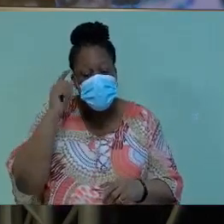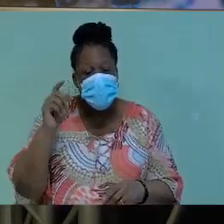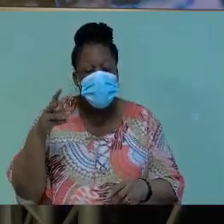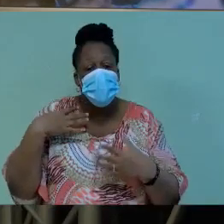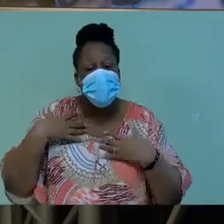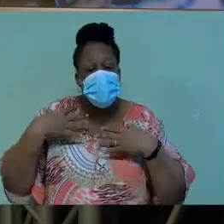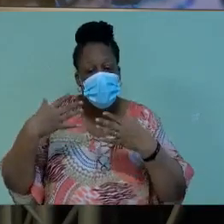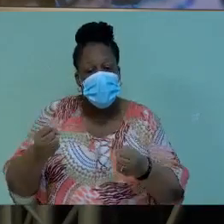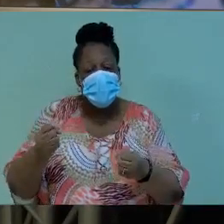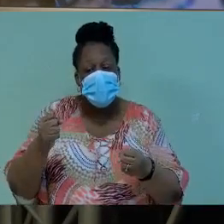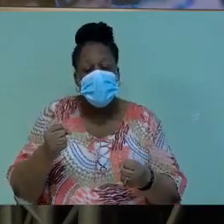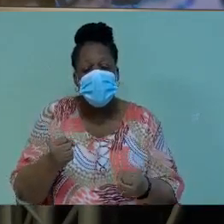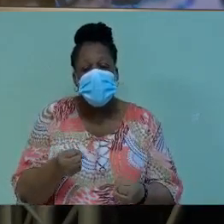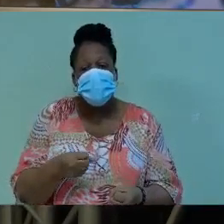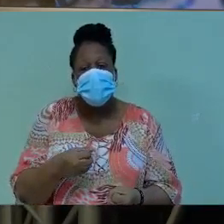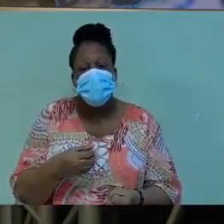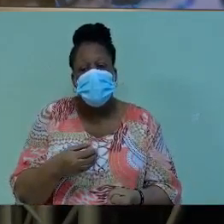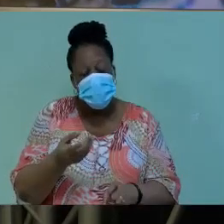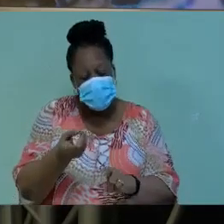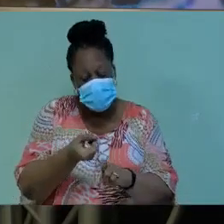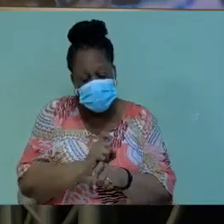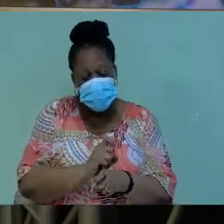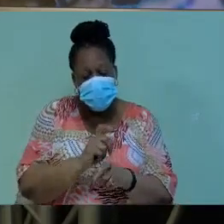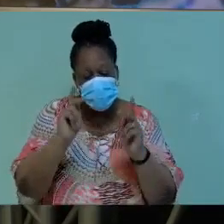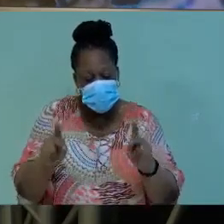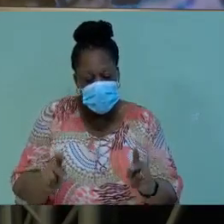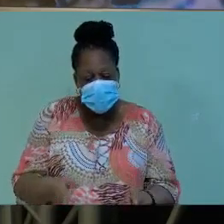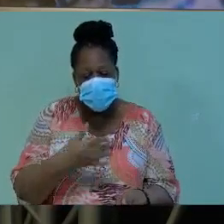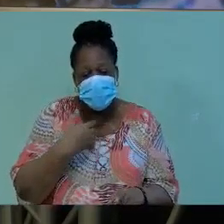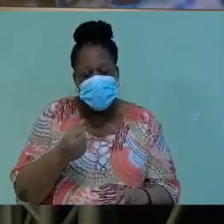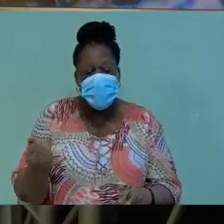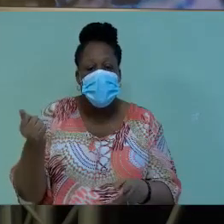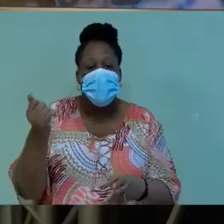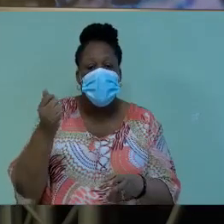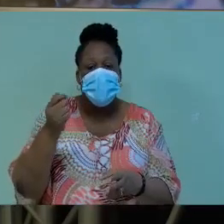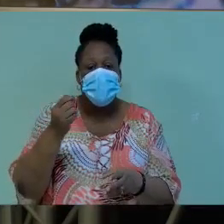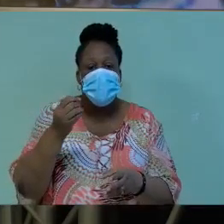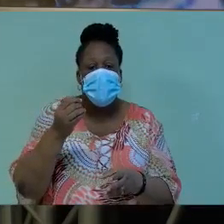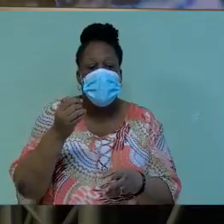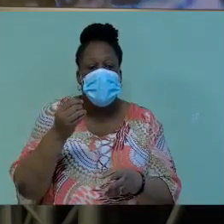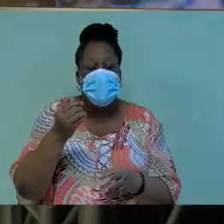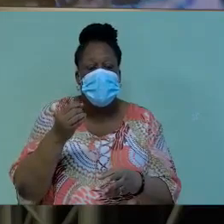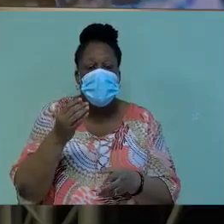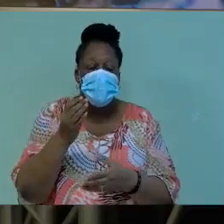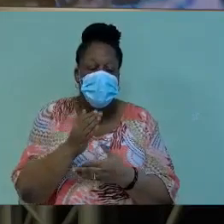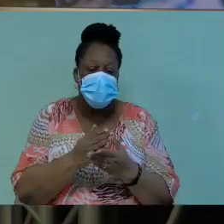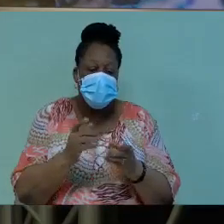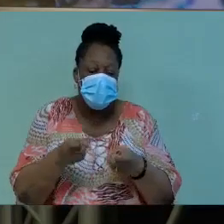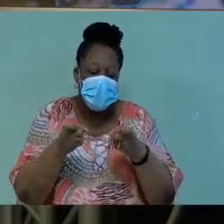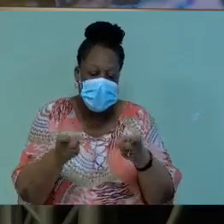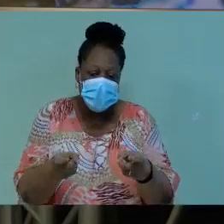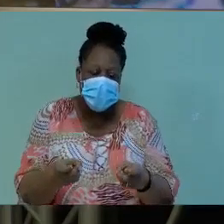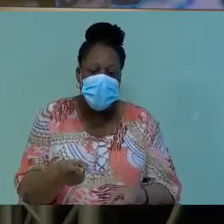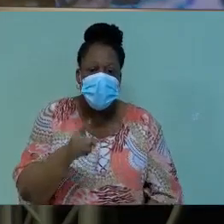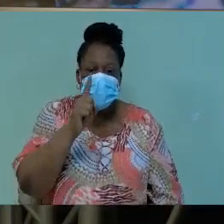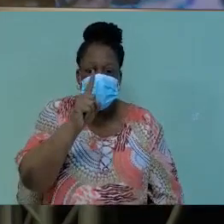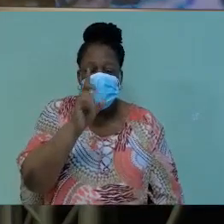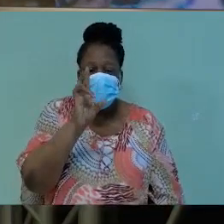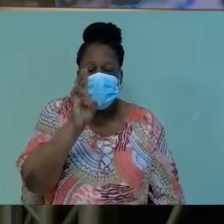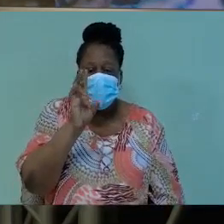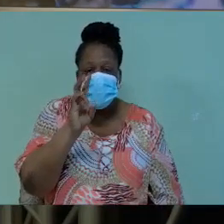citizens, residents, and businesses. A quick breakdown of the funds received: general donations,